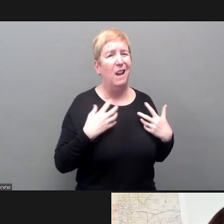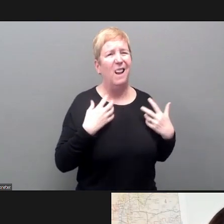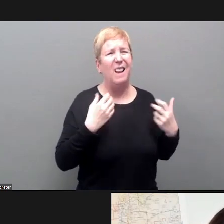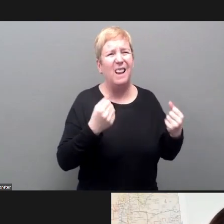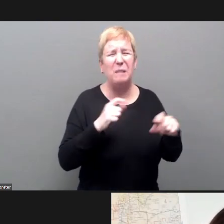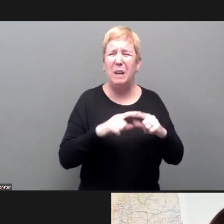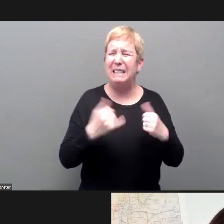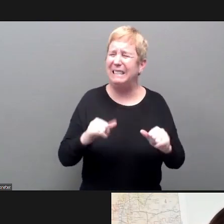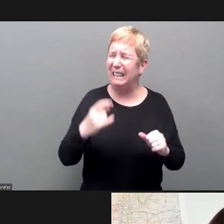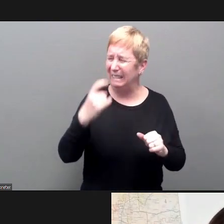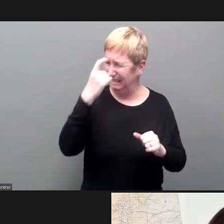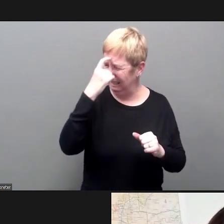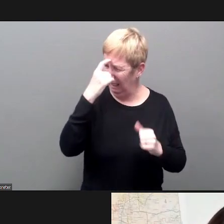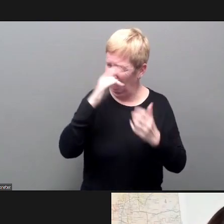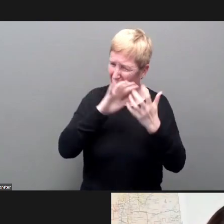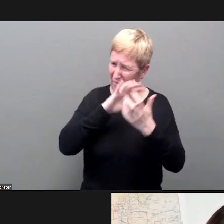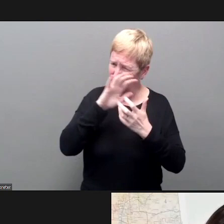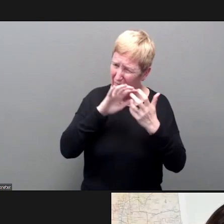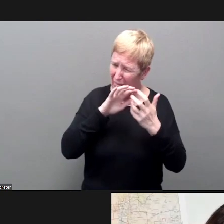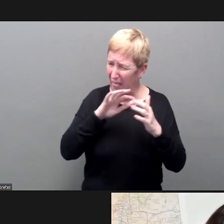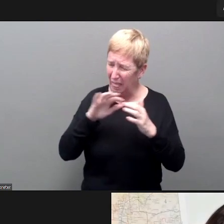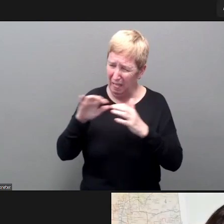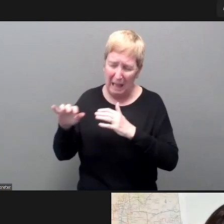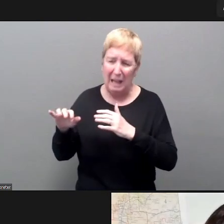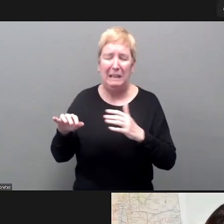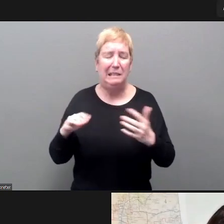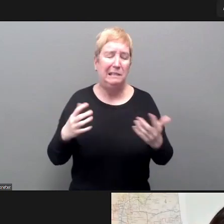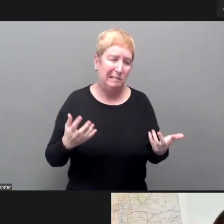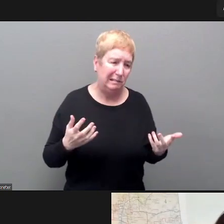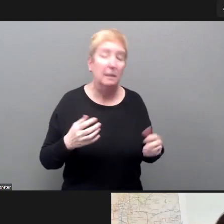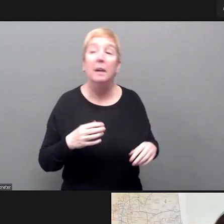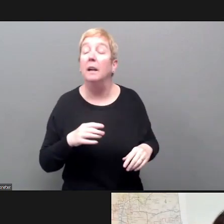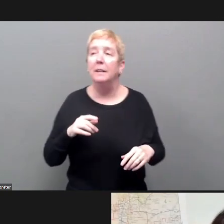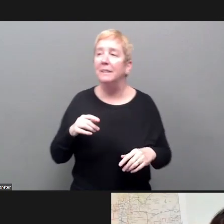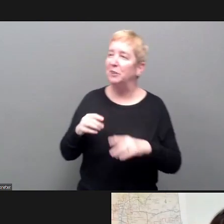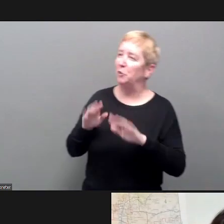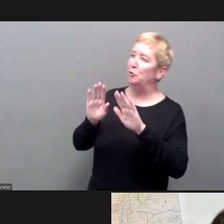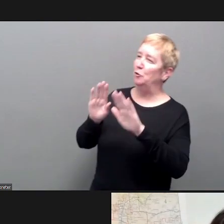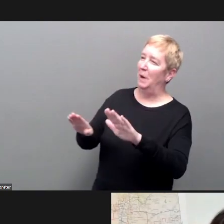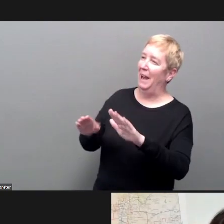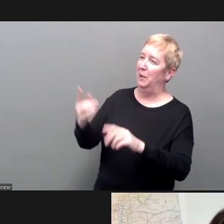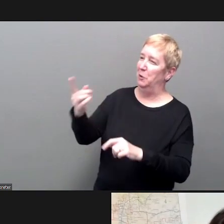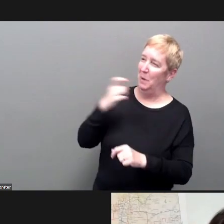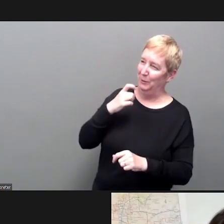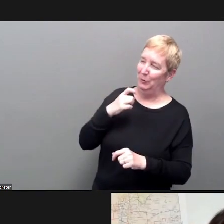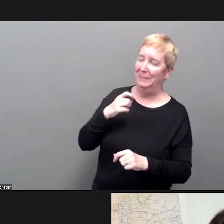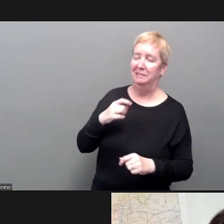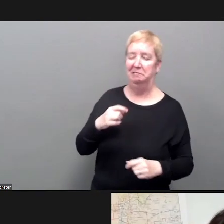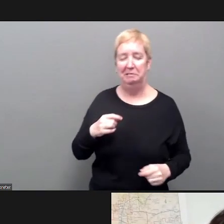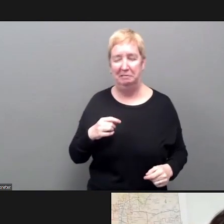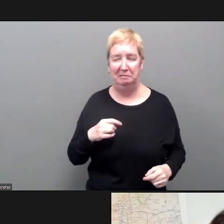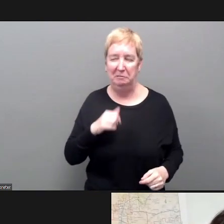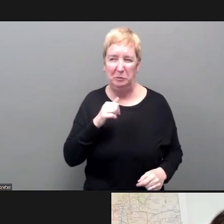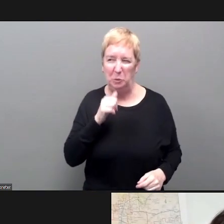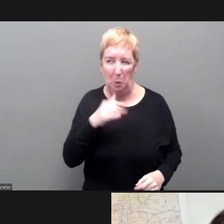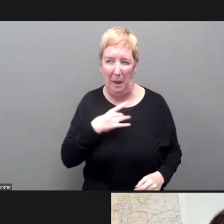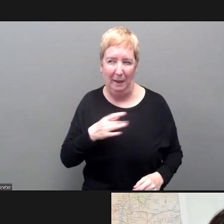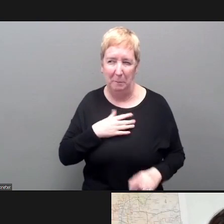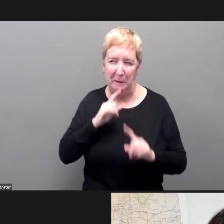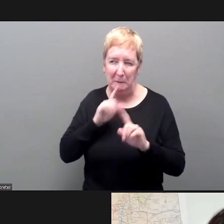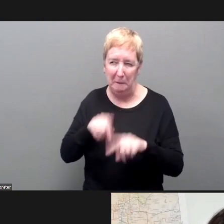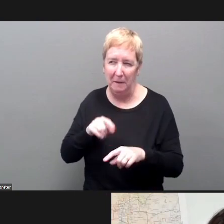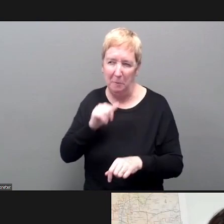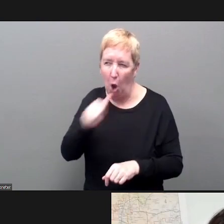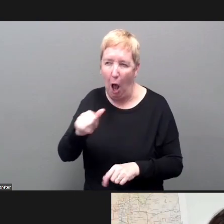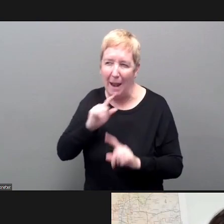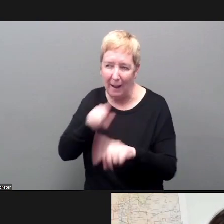great question. You're not going to like my non-answers about that in advance. And I think